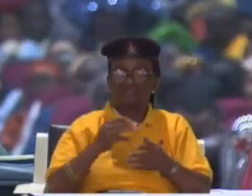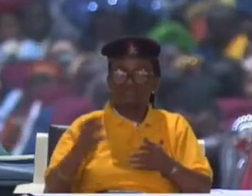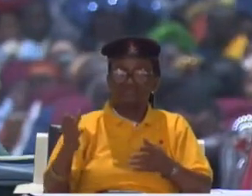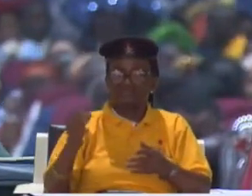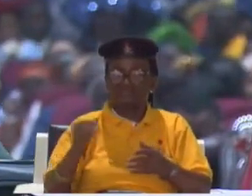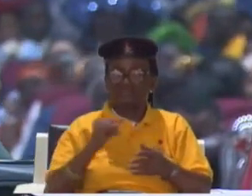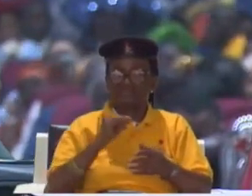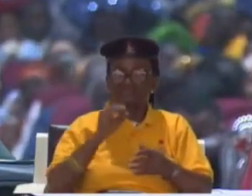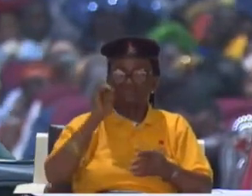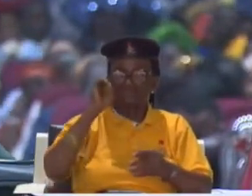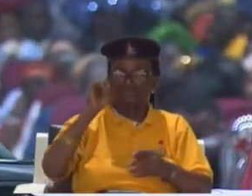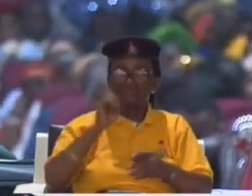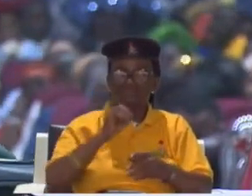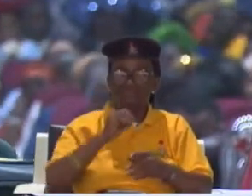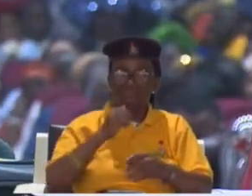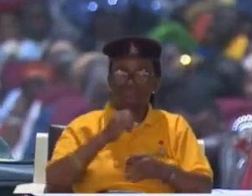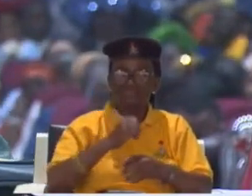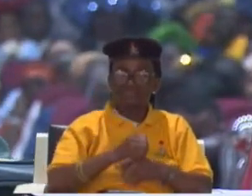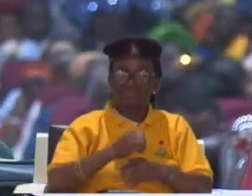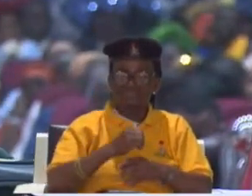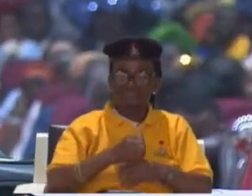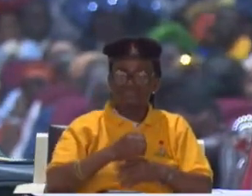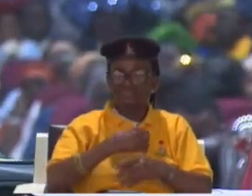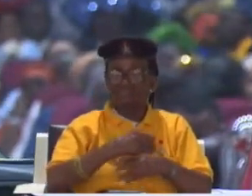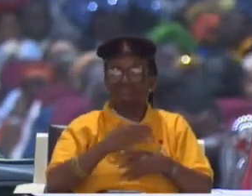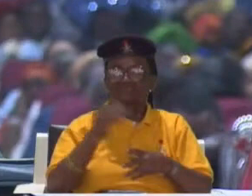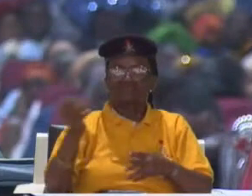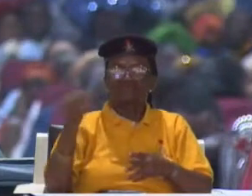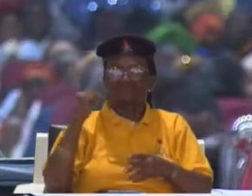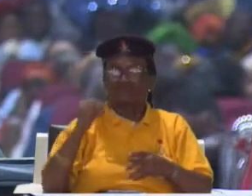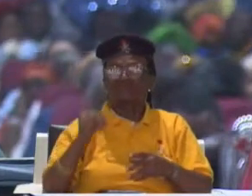earth, was problematic.